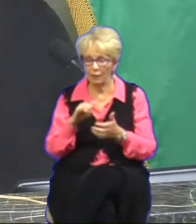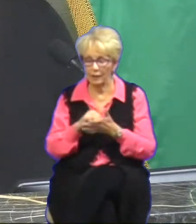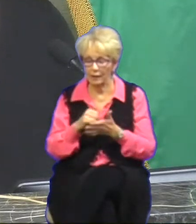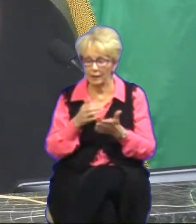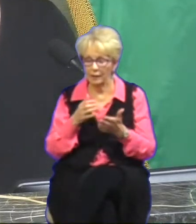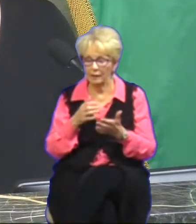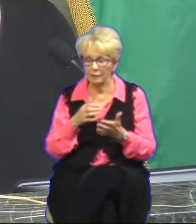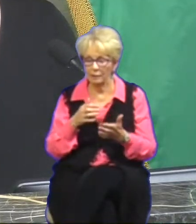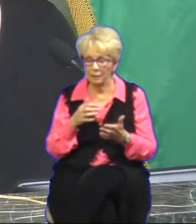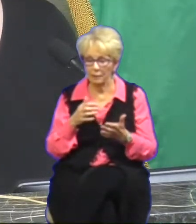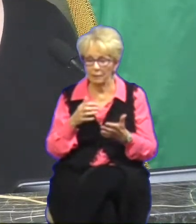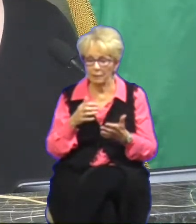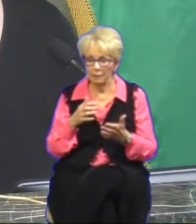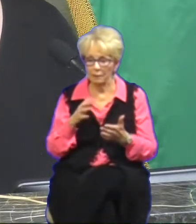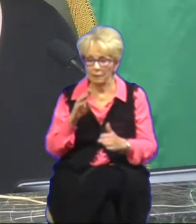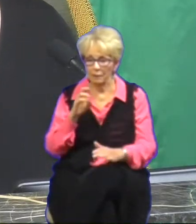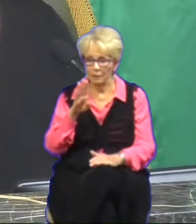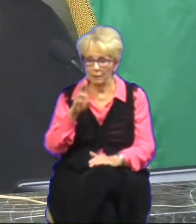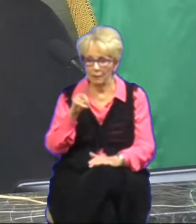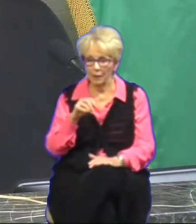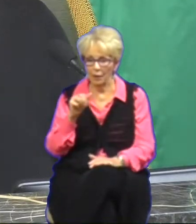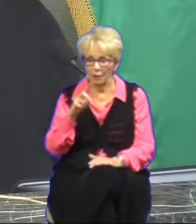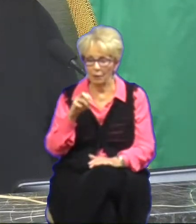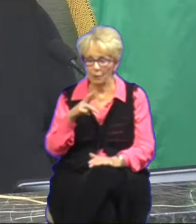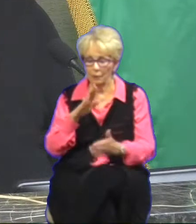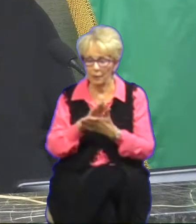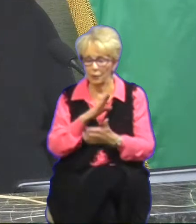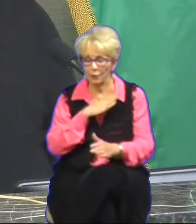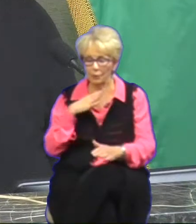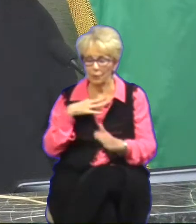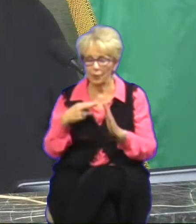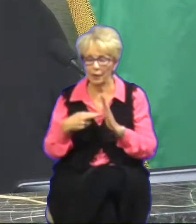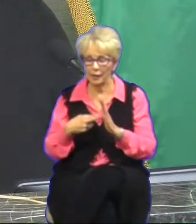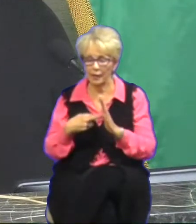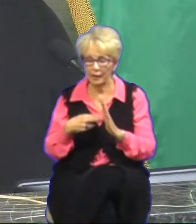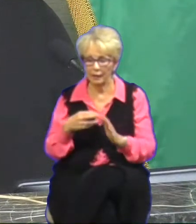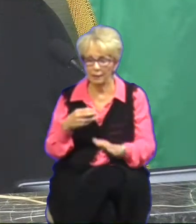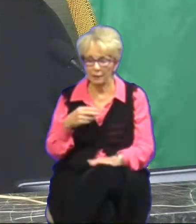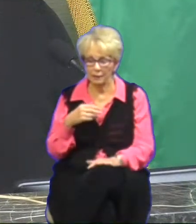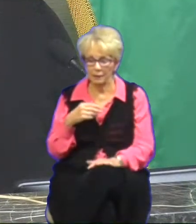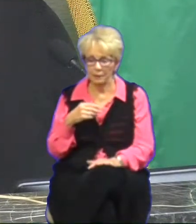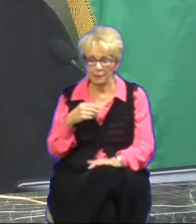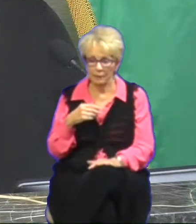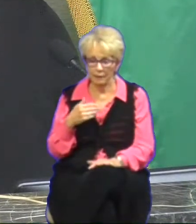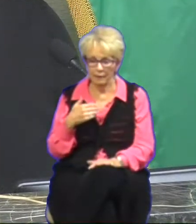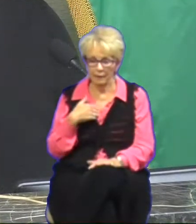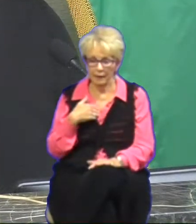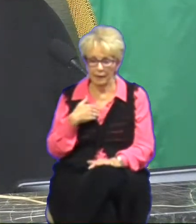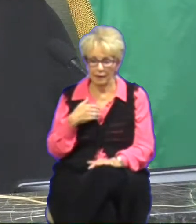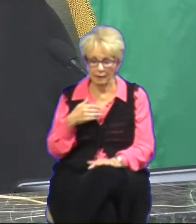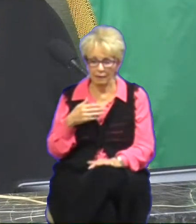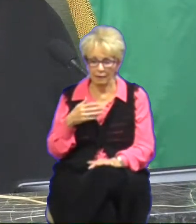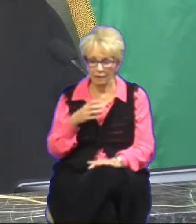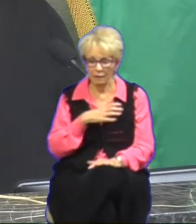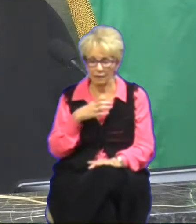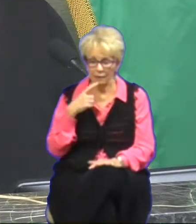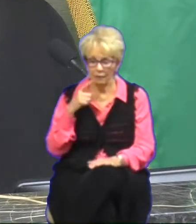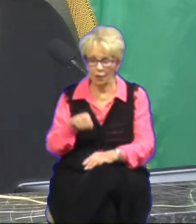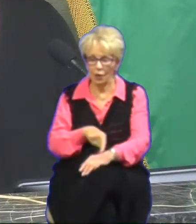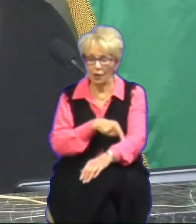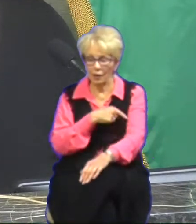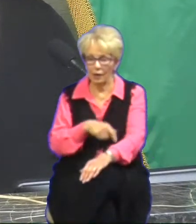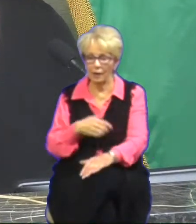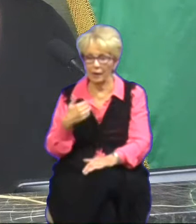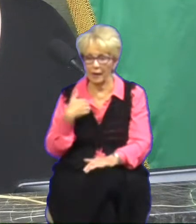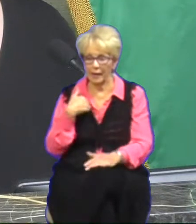commission. Buddy Armour, who has been our school board representative and has been on the commission quite some time,